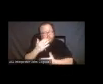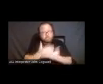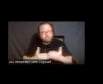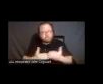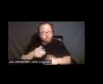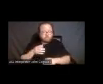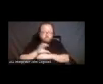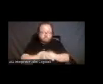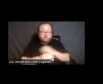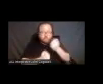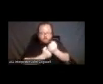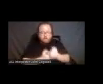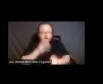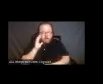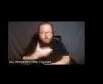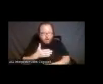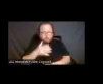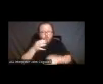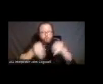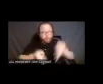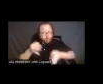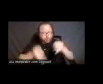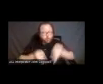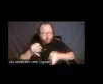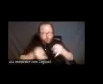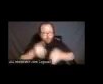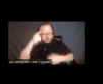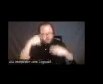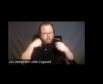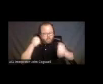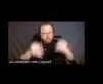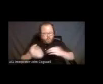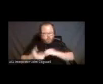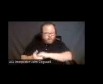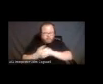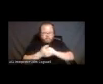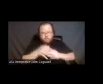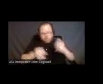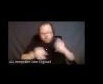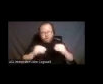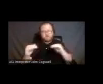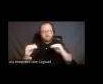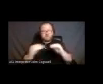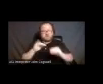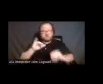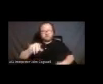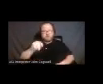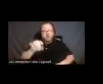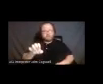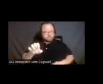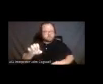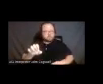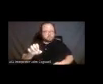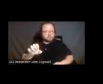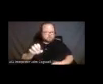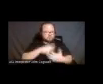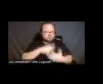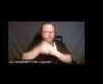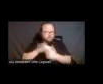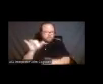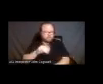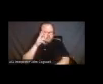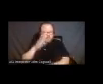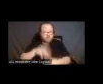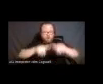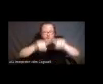mental health courts, our collaborative courts, and justice-involved programs. And you can see there on the screen the